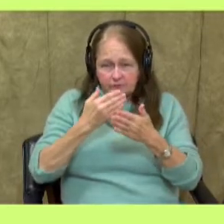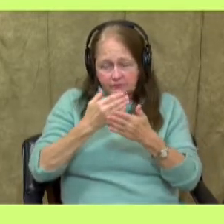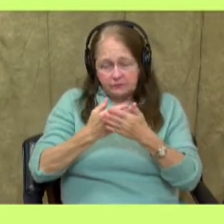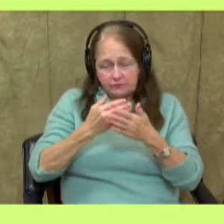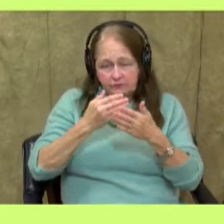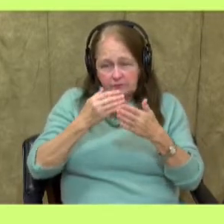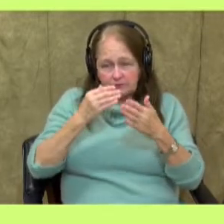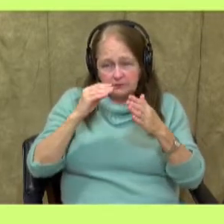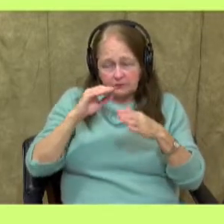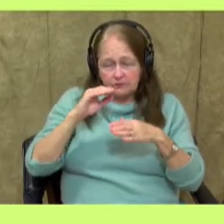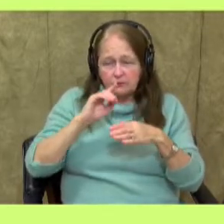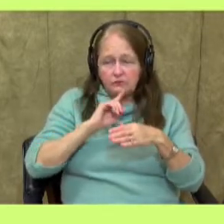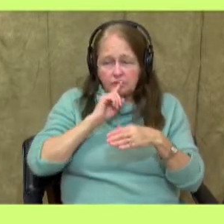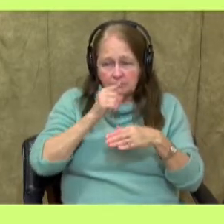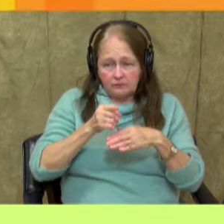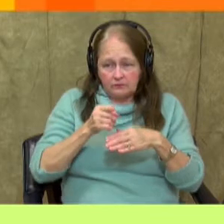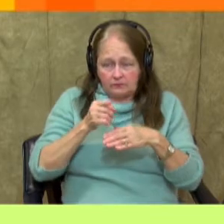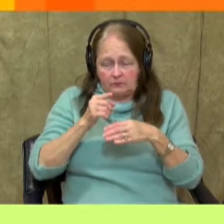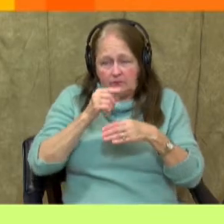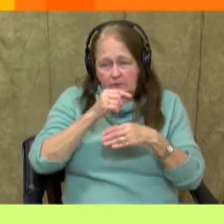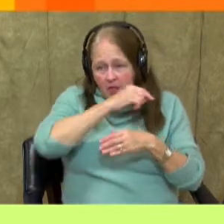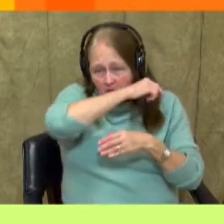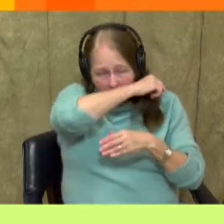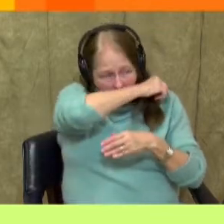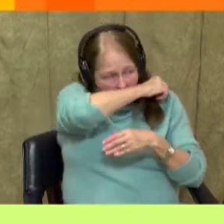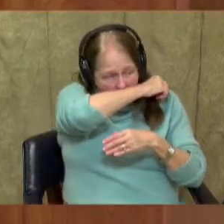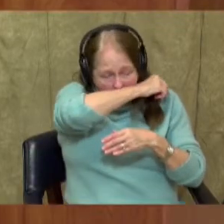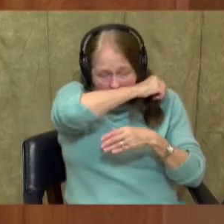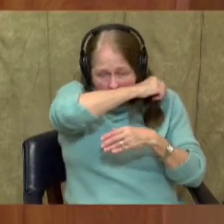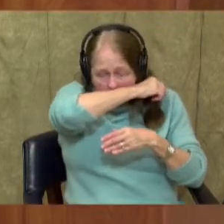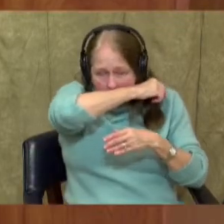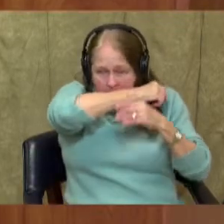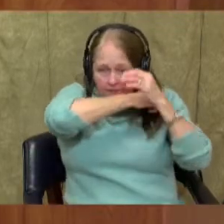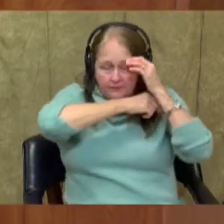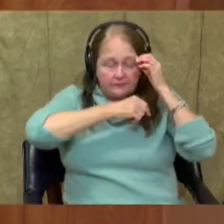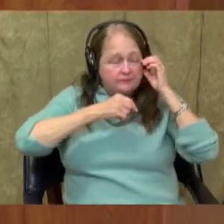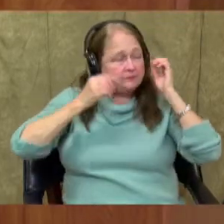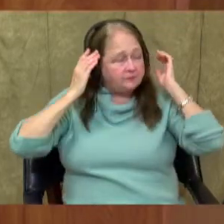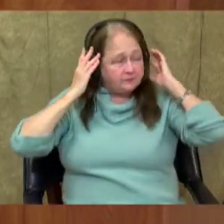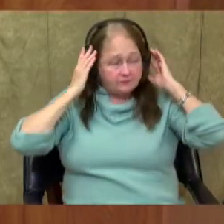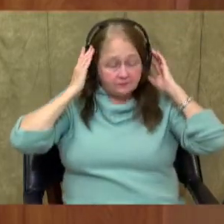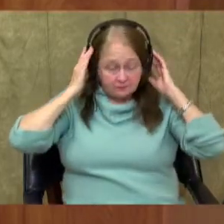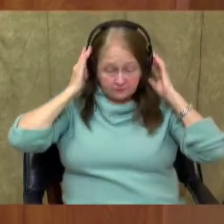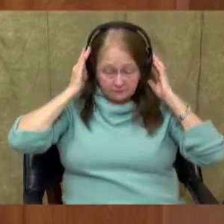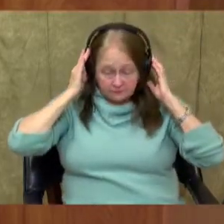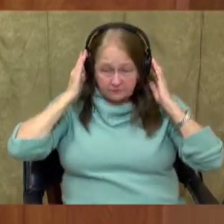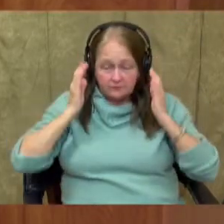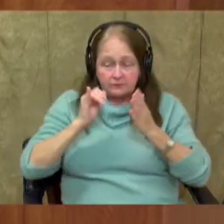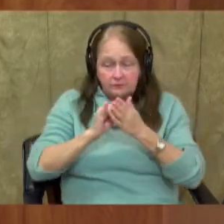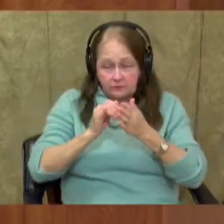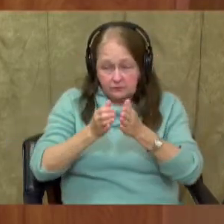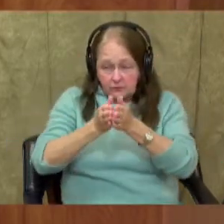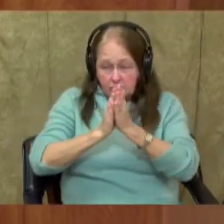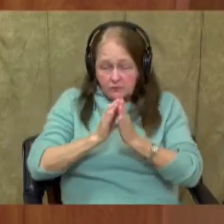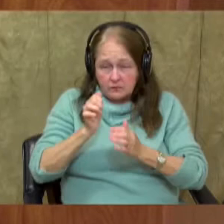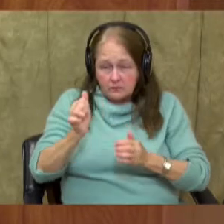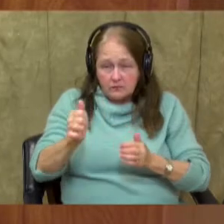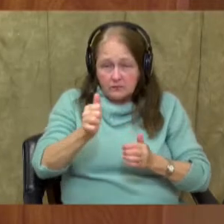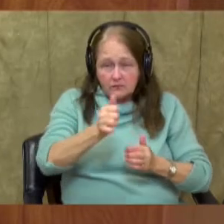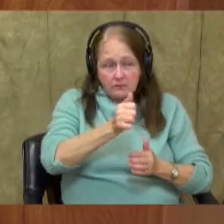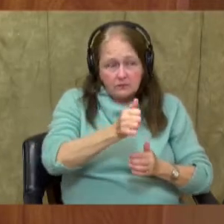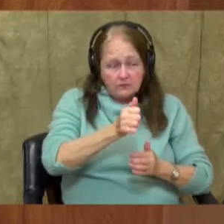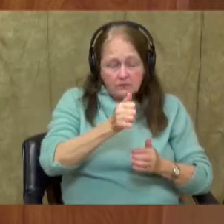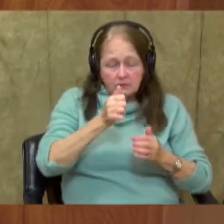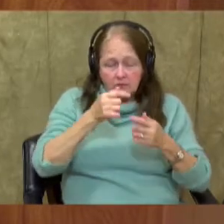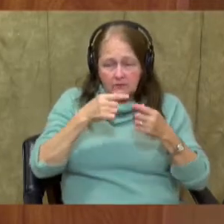interpretations of facts. More specifically, there are 2 questions that I would like for you to ask yourself as we make